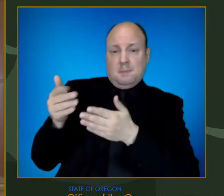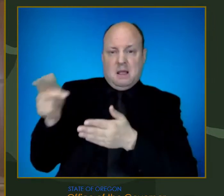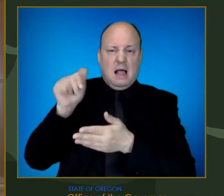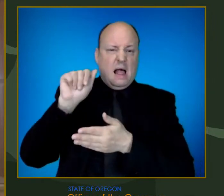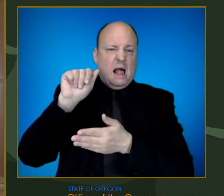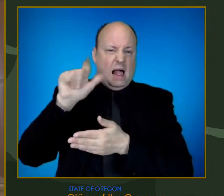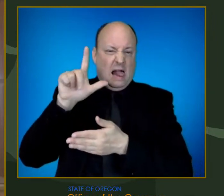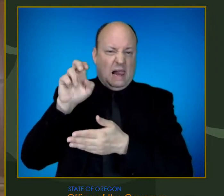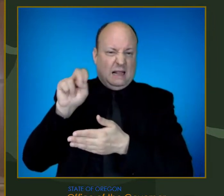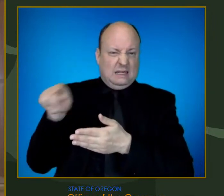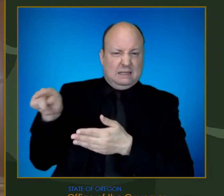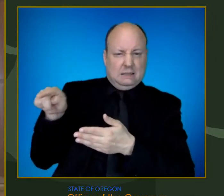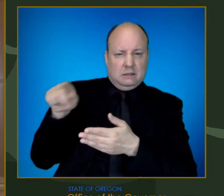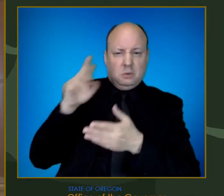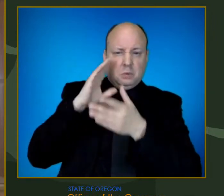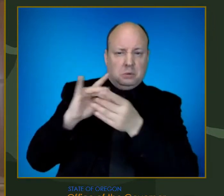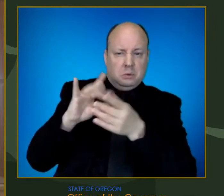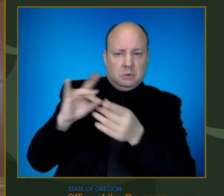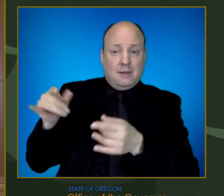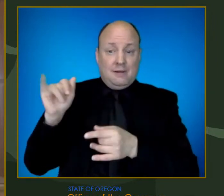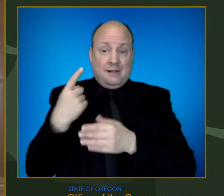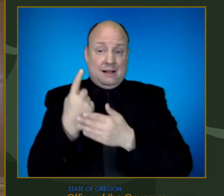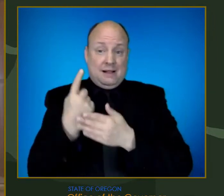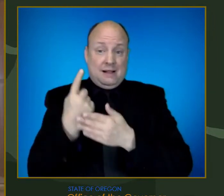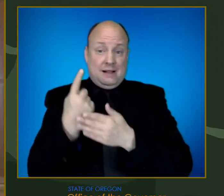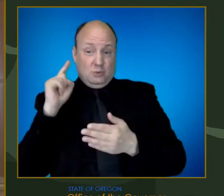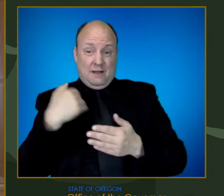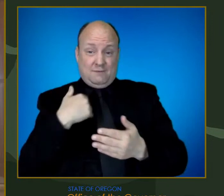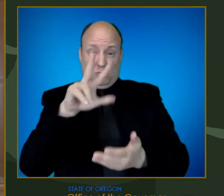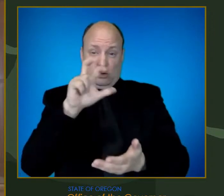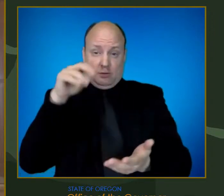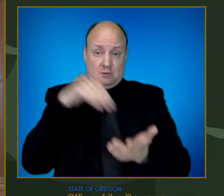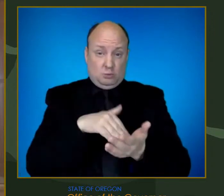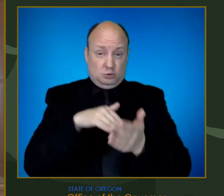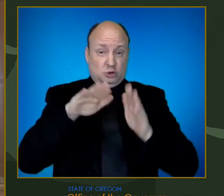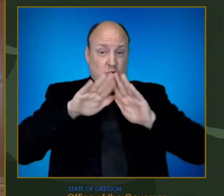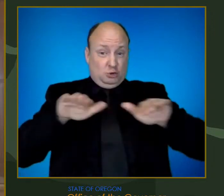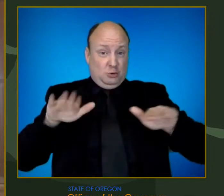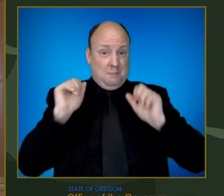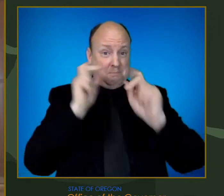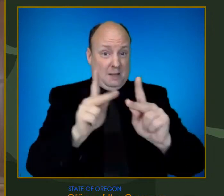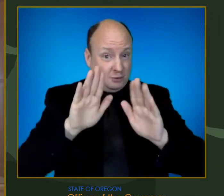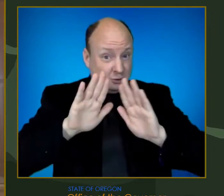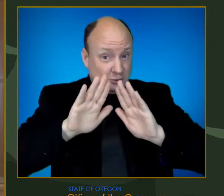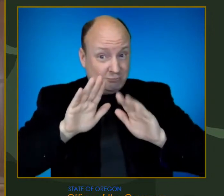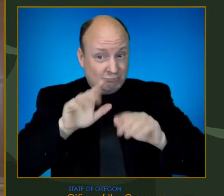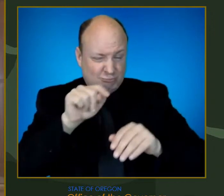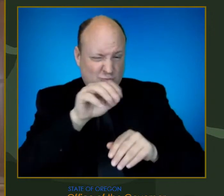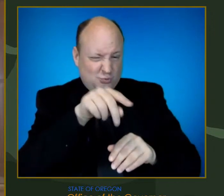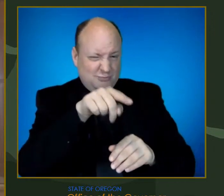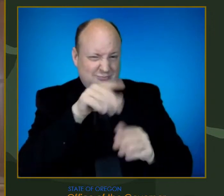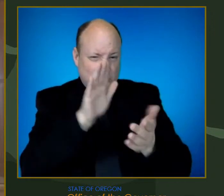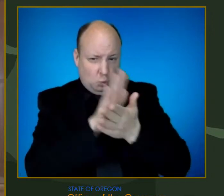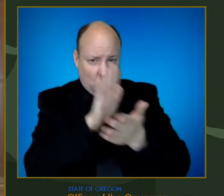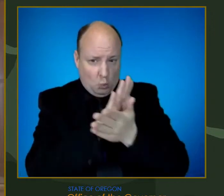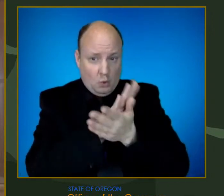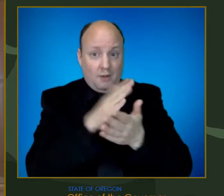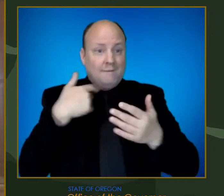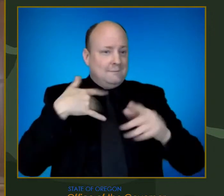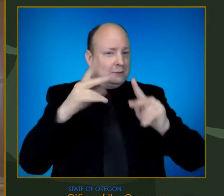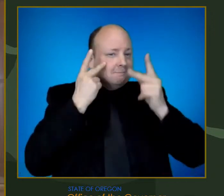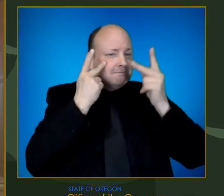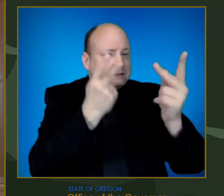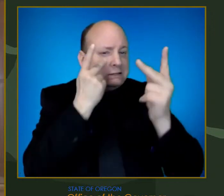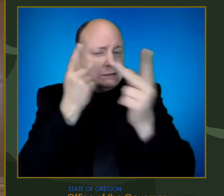nearly 300,000 kids back in school. I've had the chance to visit several schools over the past few weeks.